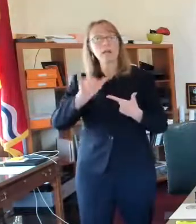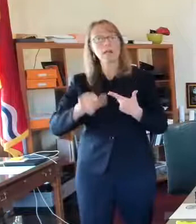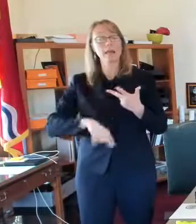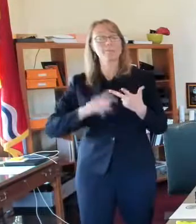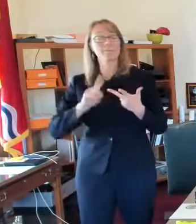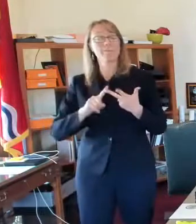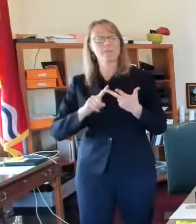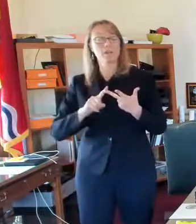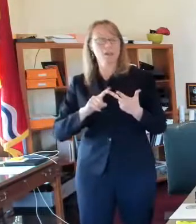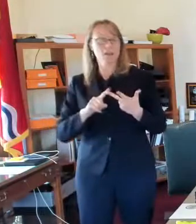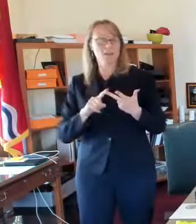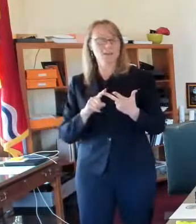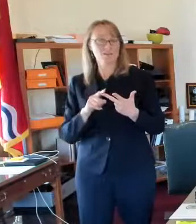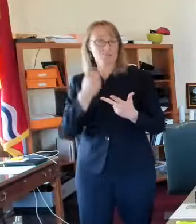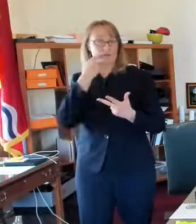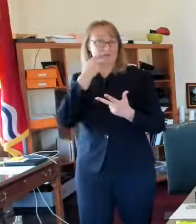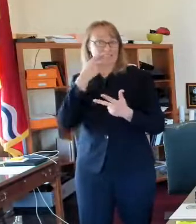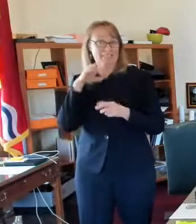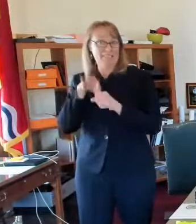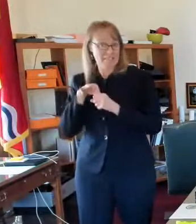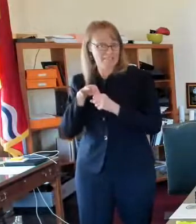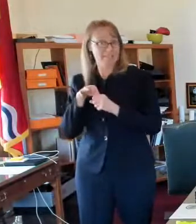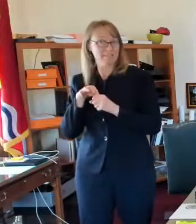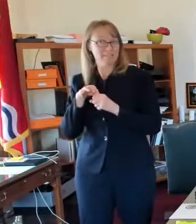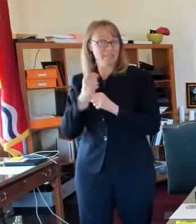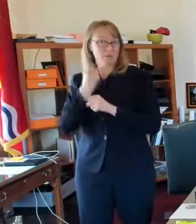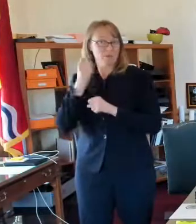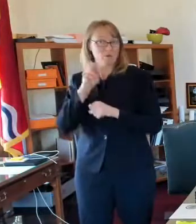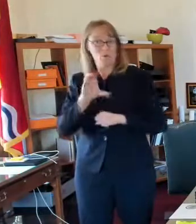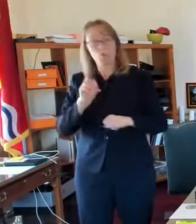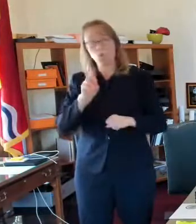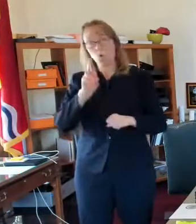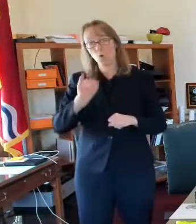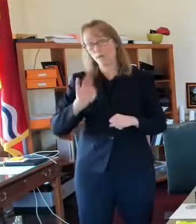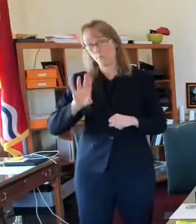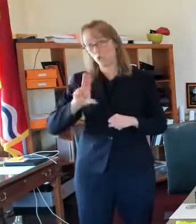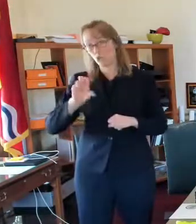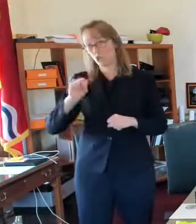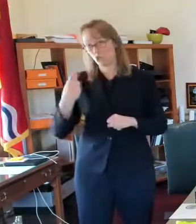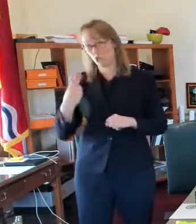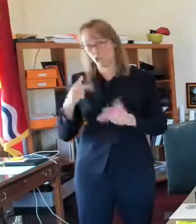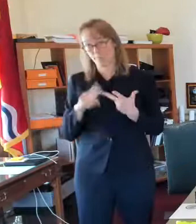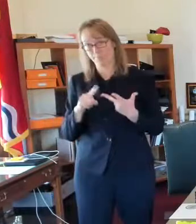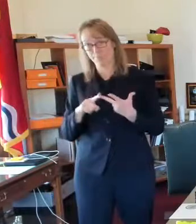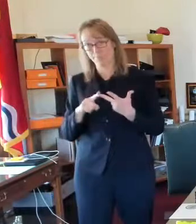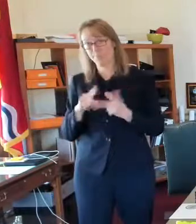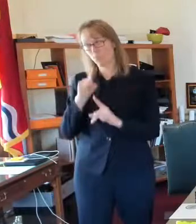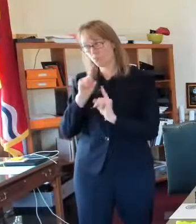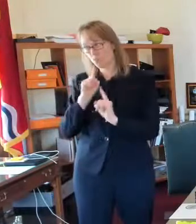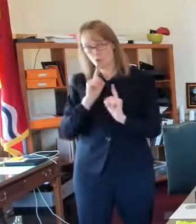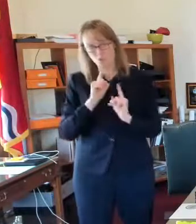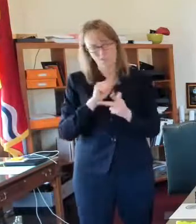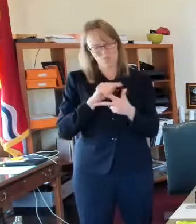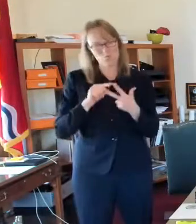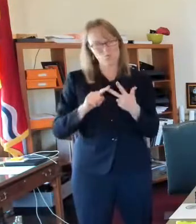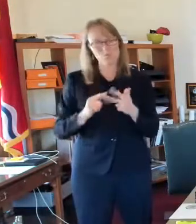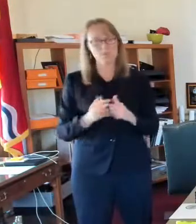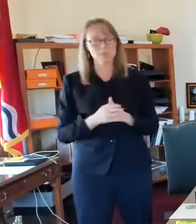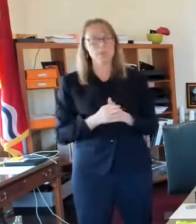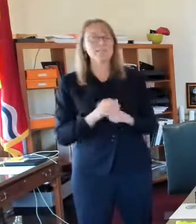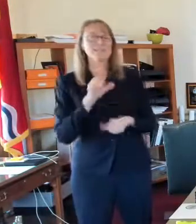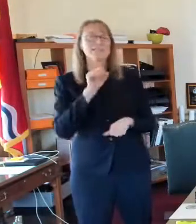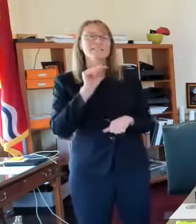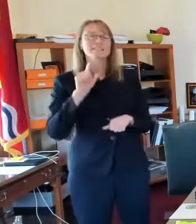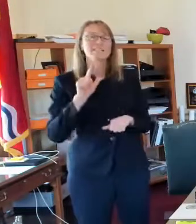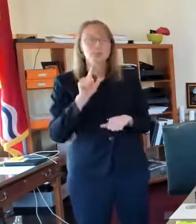Cori Bush. And of course, right now there's nothing on the table, but the city itself is looking at a reduction in our